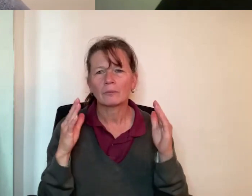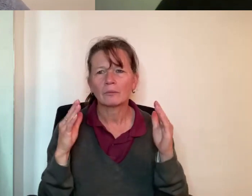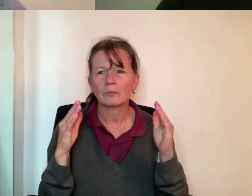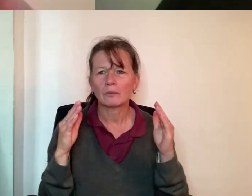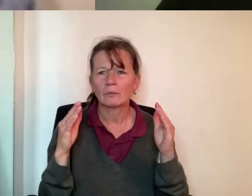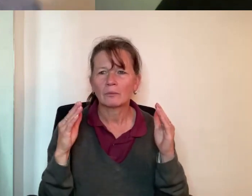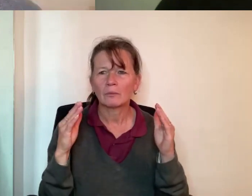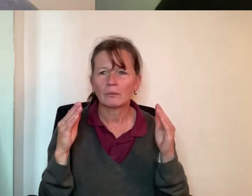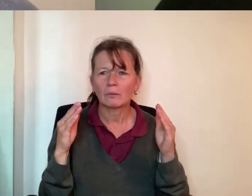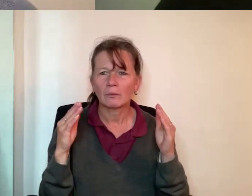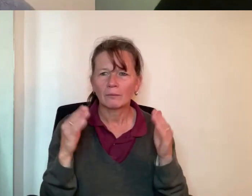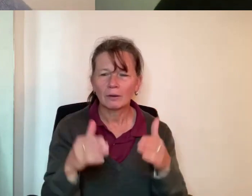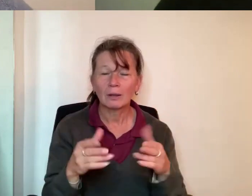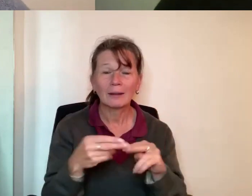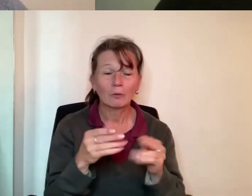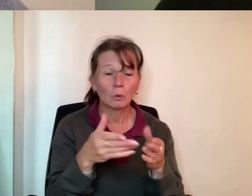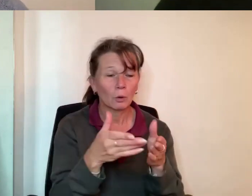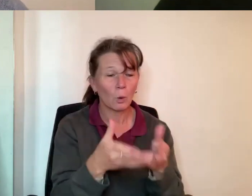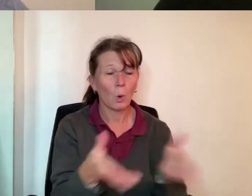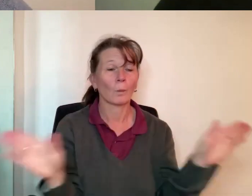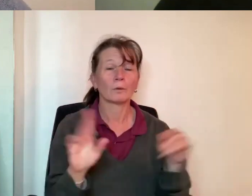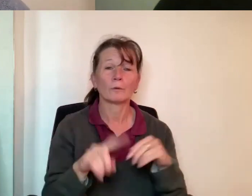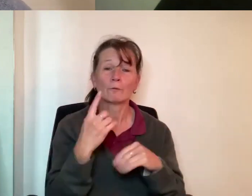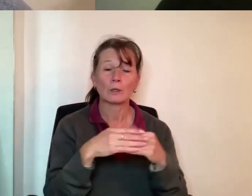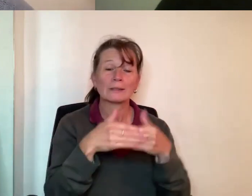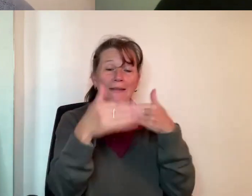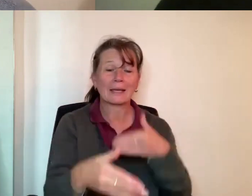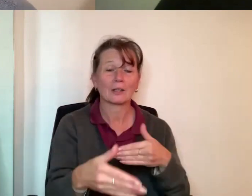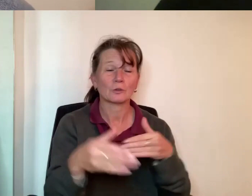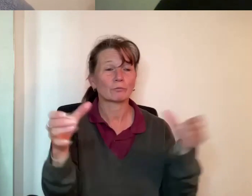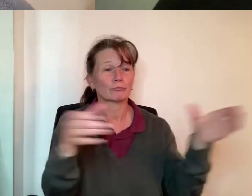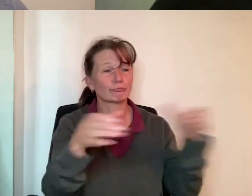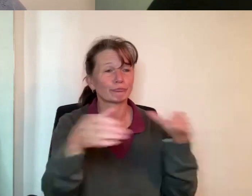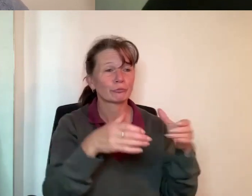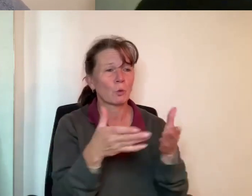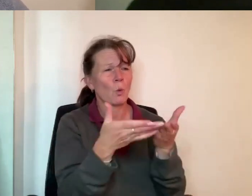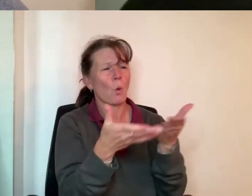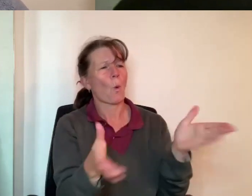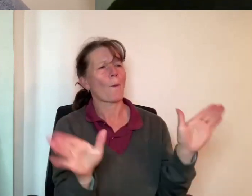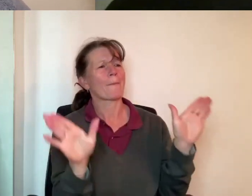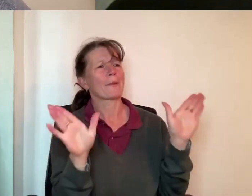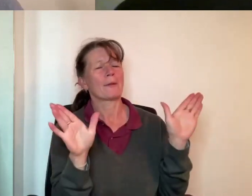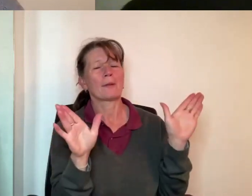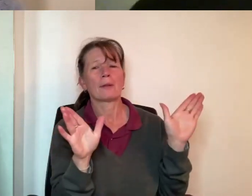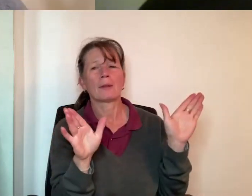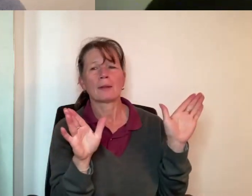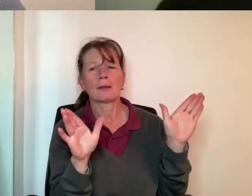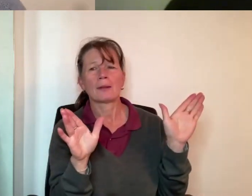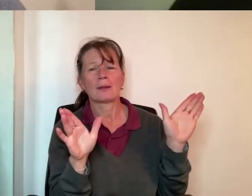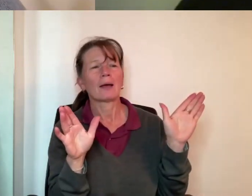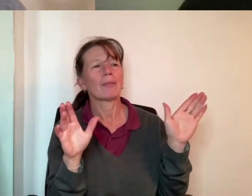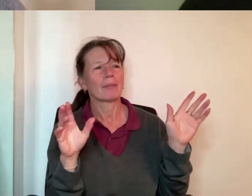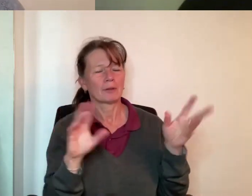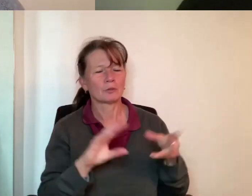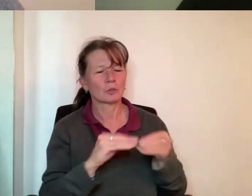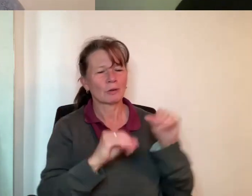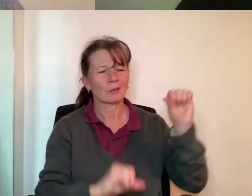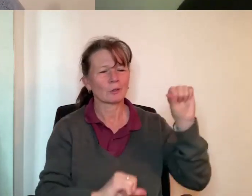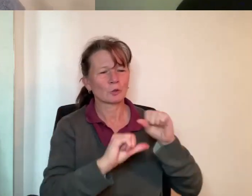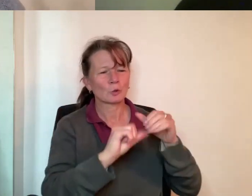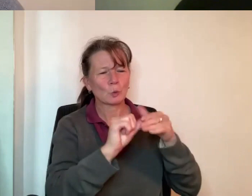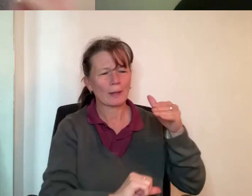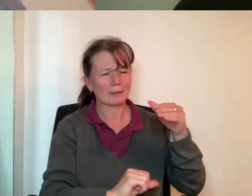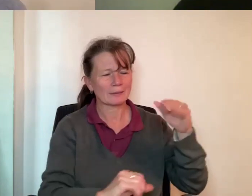you're really open in the first stage of recruitment, and then you get down to a short list of people to meet or